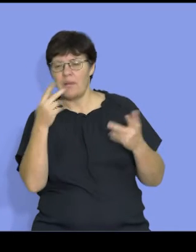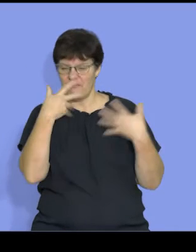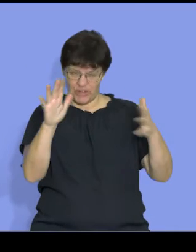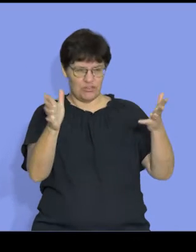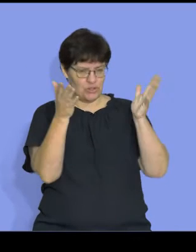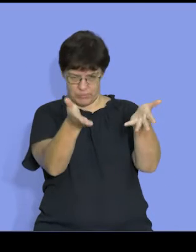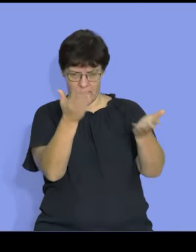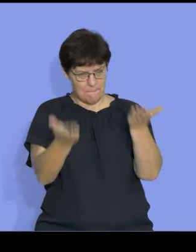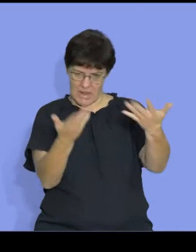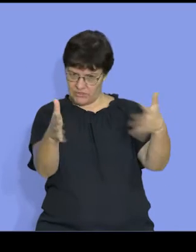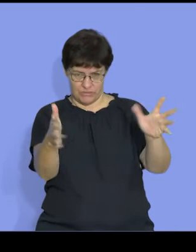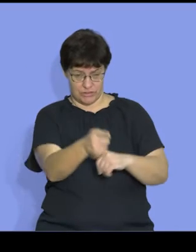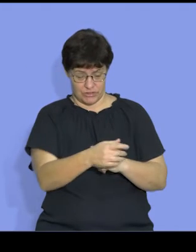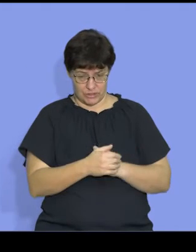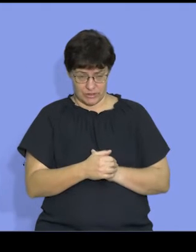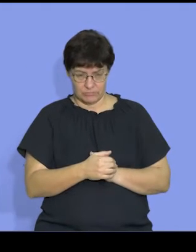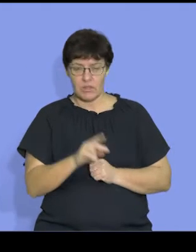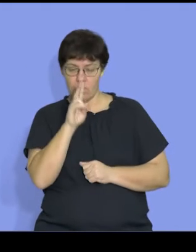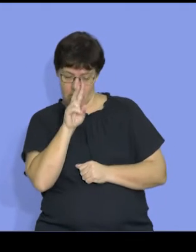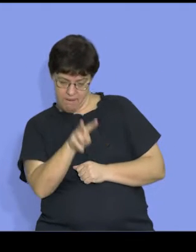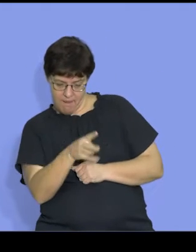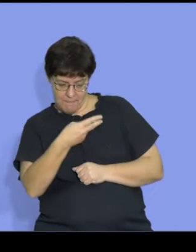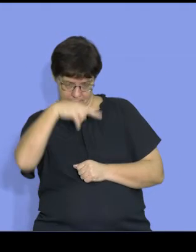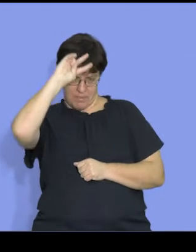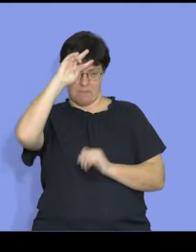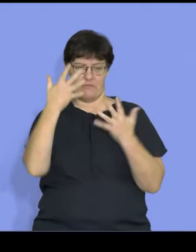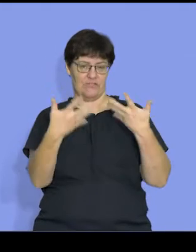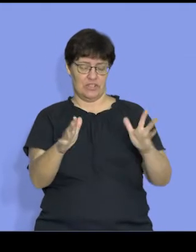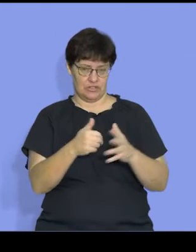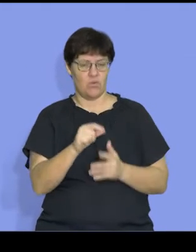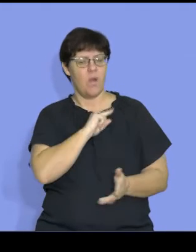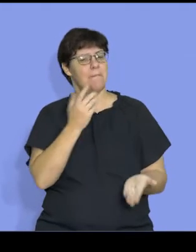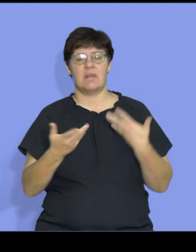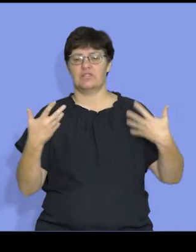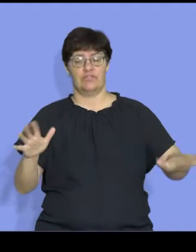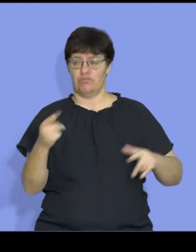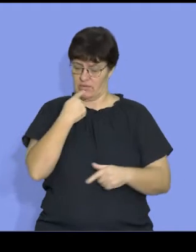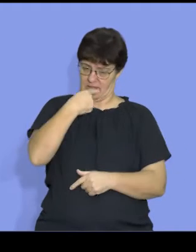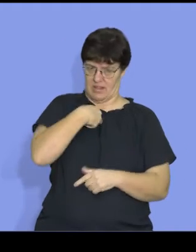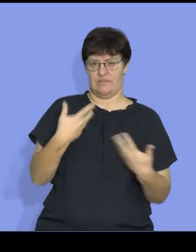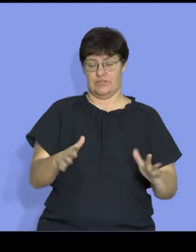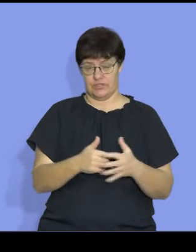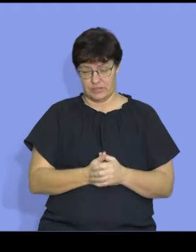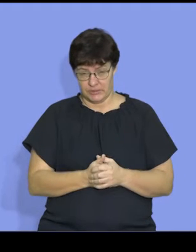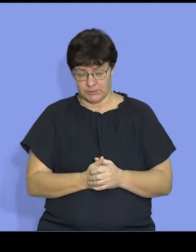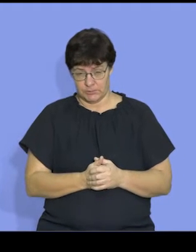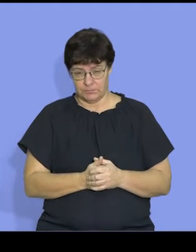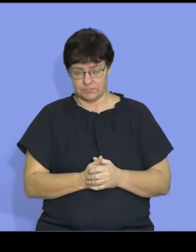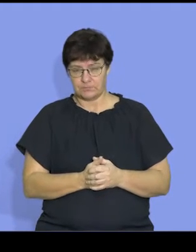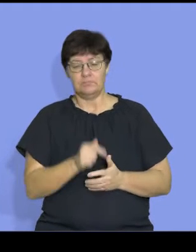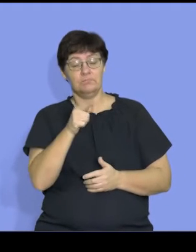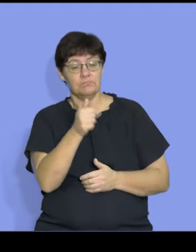which they react. So we can simply interpret because it has been balanced for us. Okay, but the main focus in this question, it